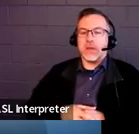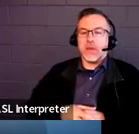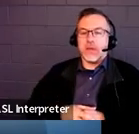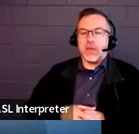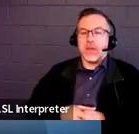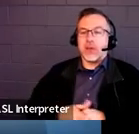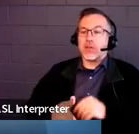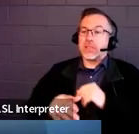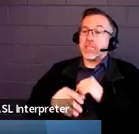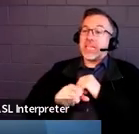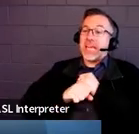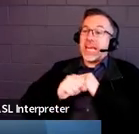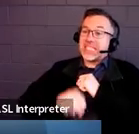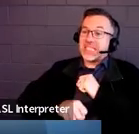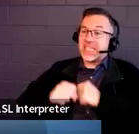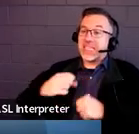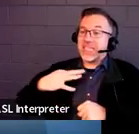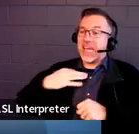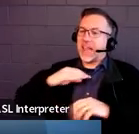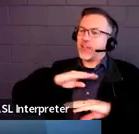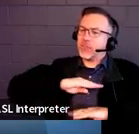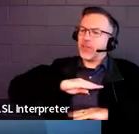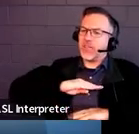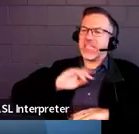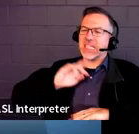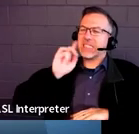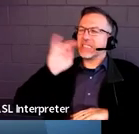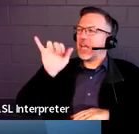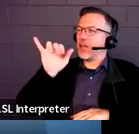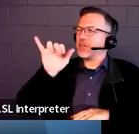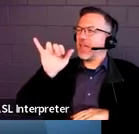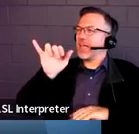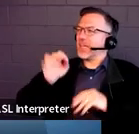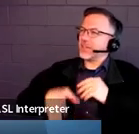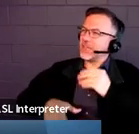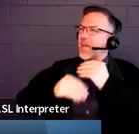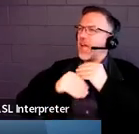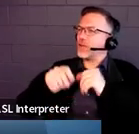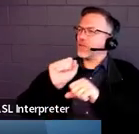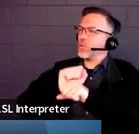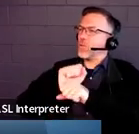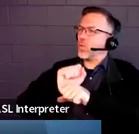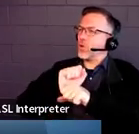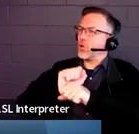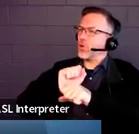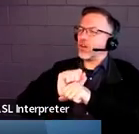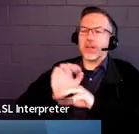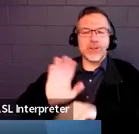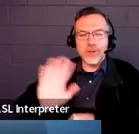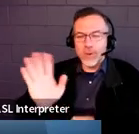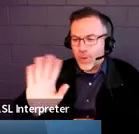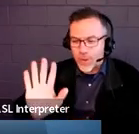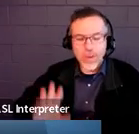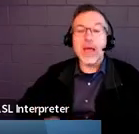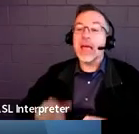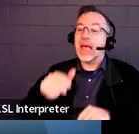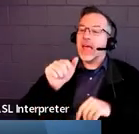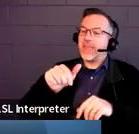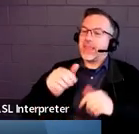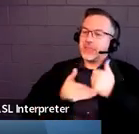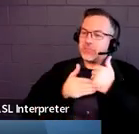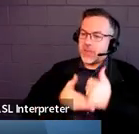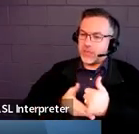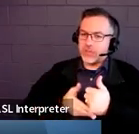are asking you to do additional work, when all this is really just planning out in support of the